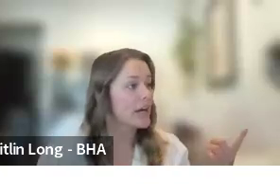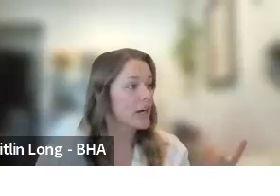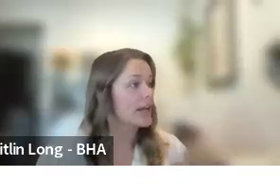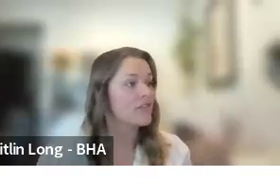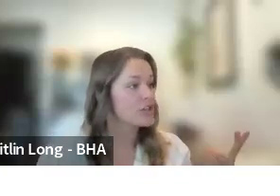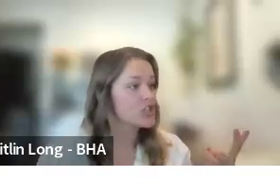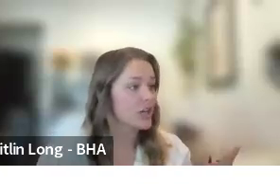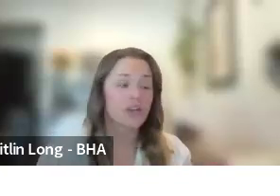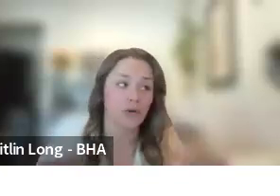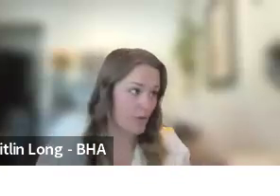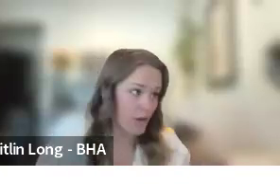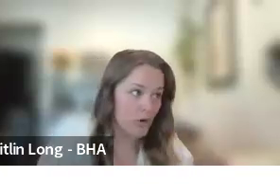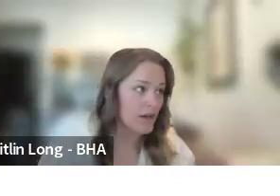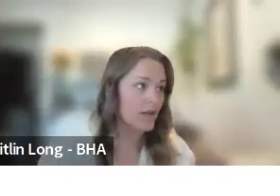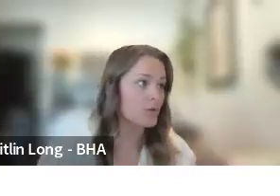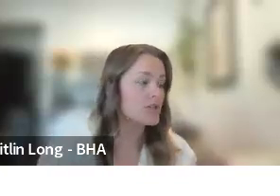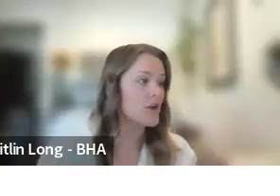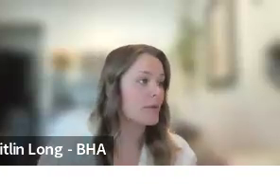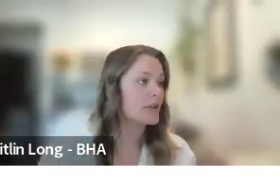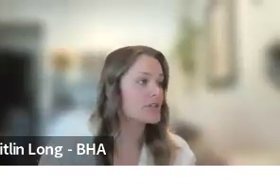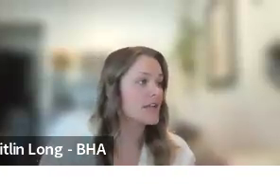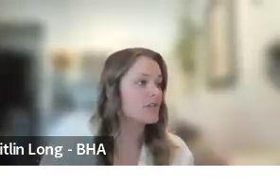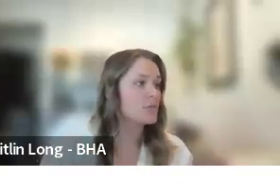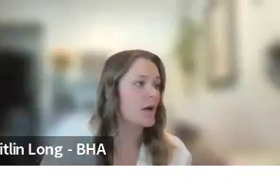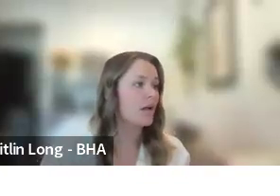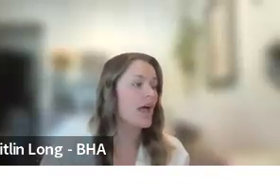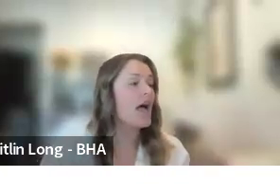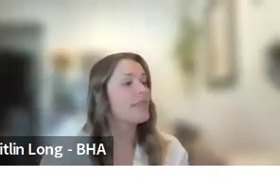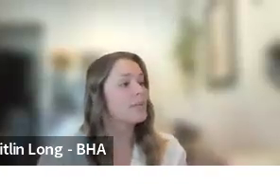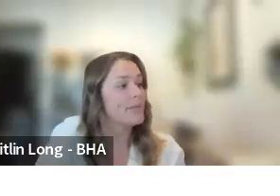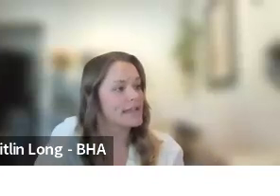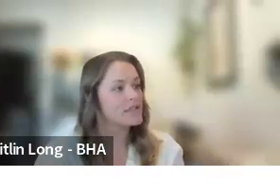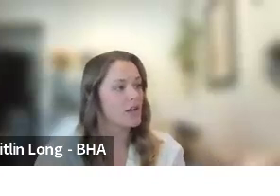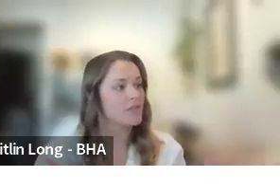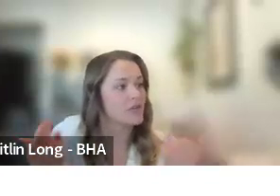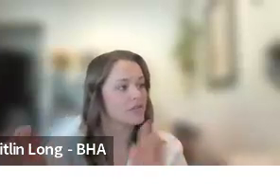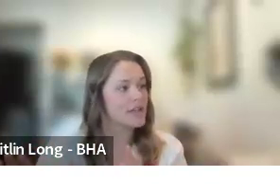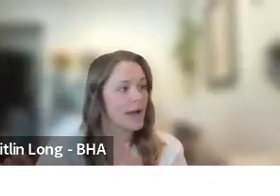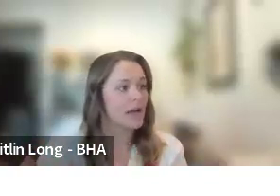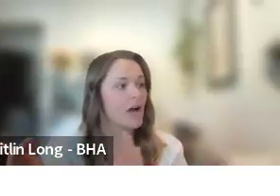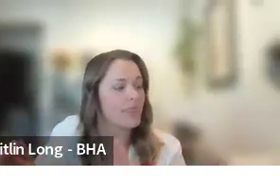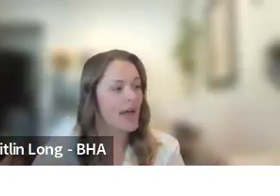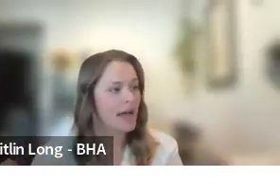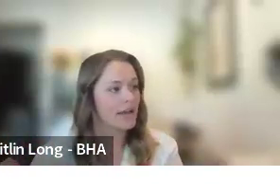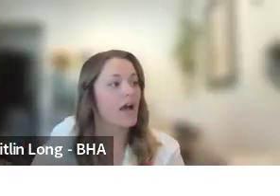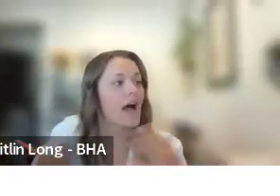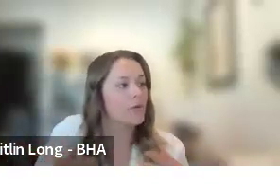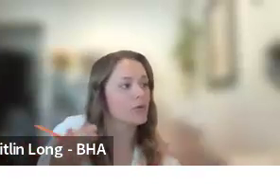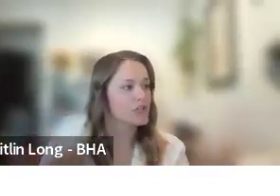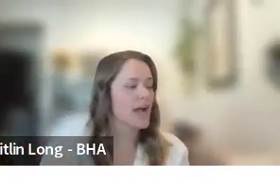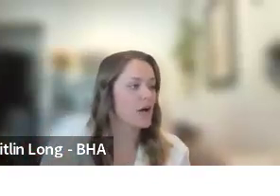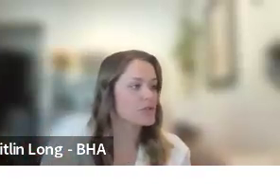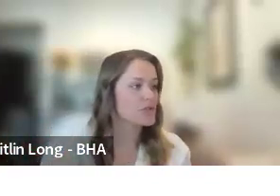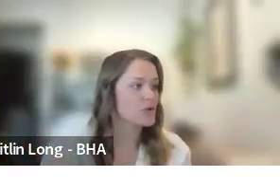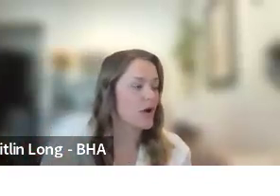a chair and a vice chair. You're more than able to nominate yourself as well. And then based off of your feedback on that, I